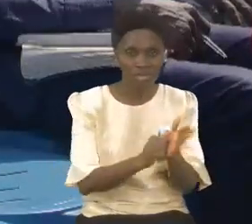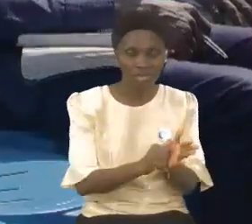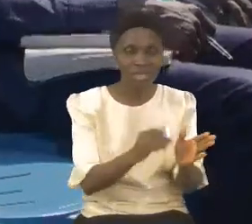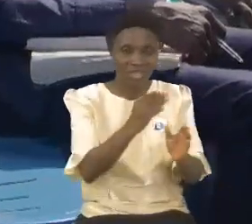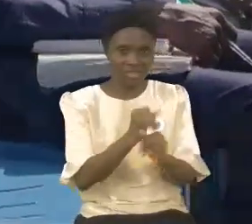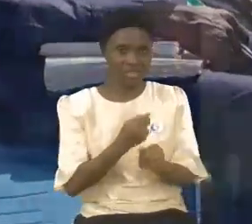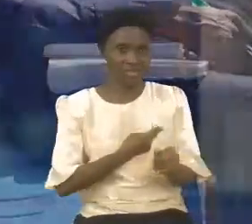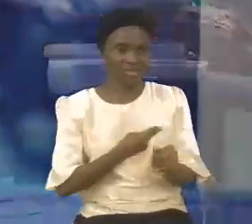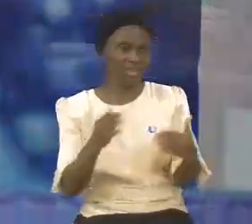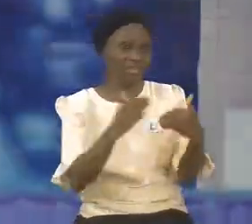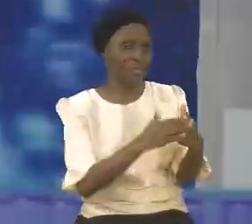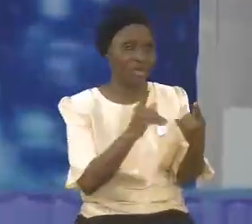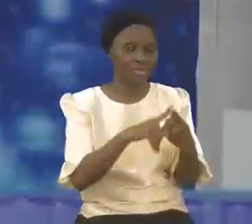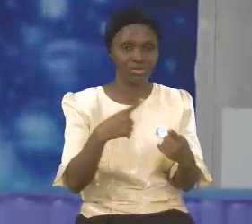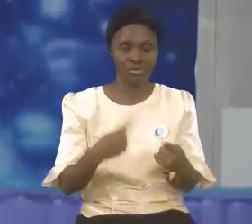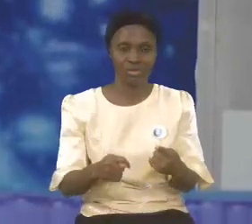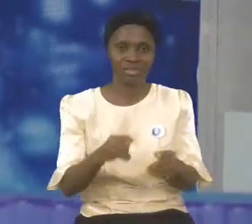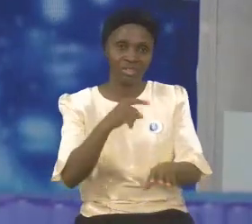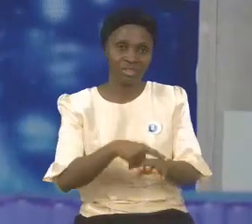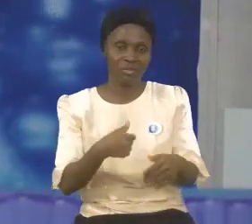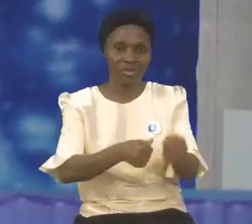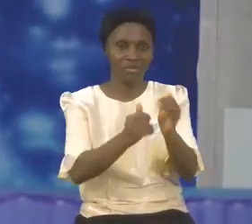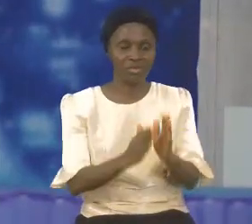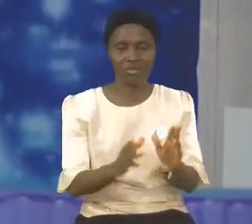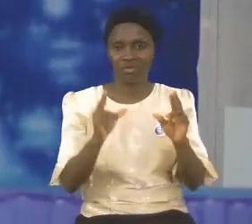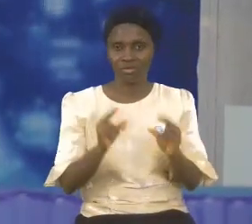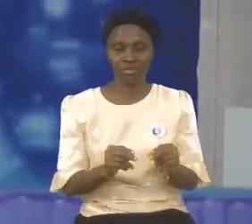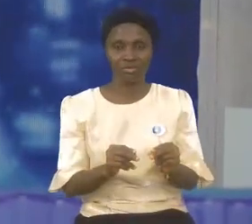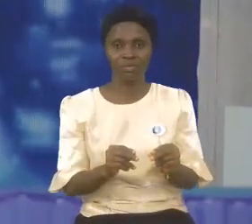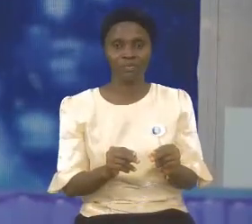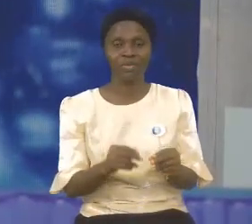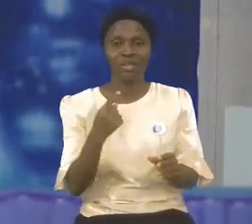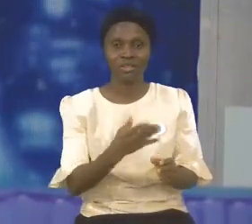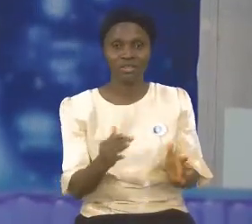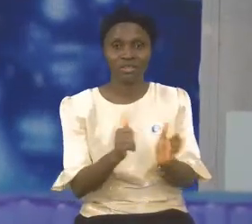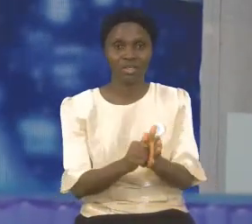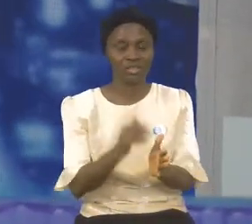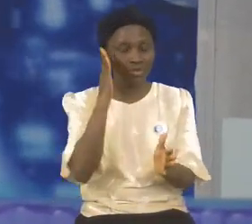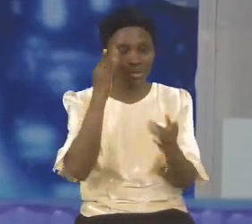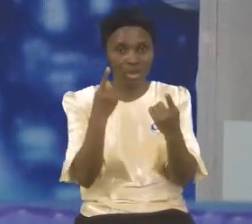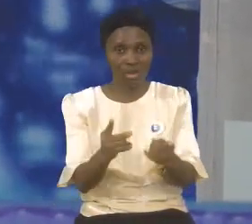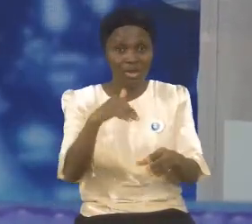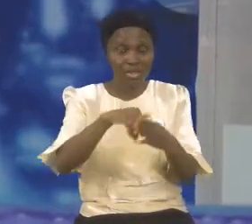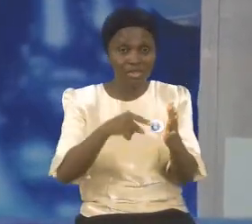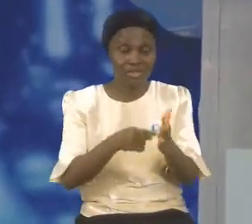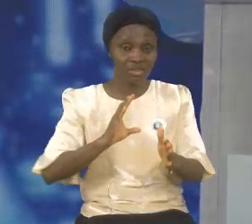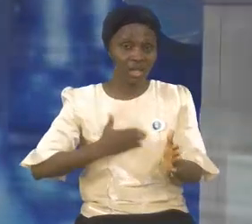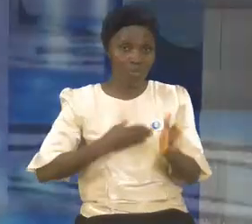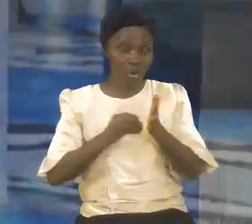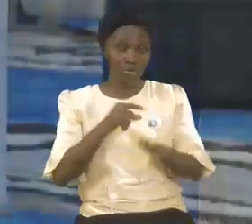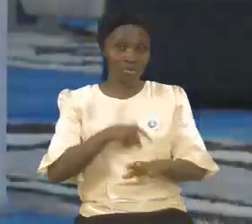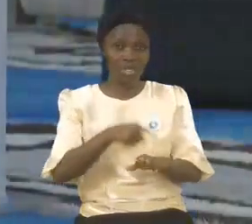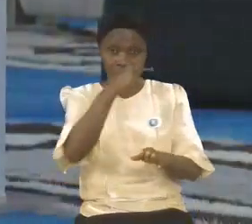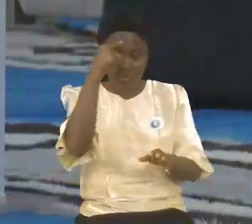and let us know the things that are going to happen in this our time. Because the